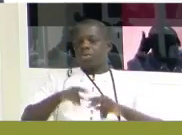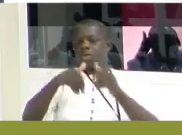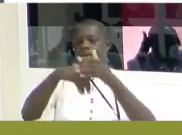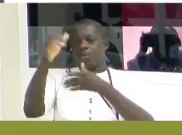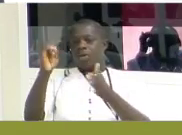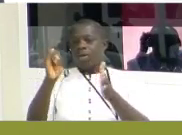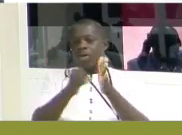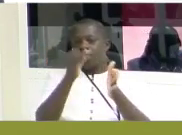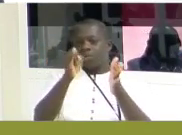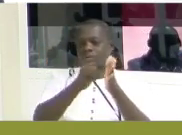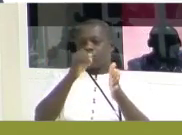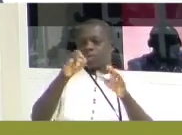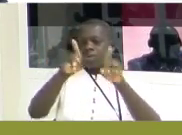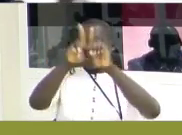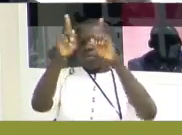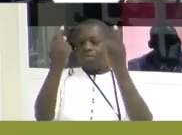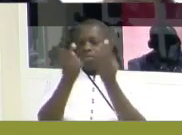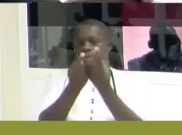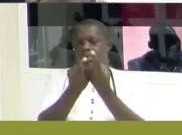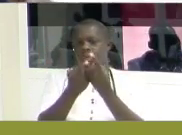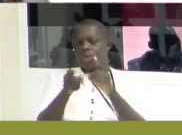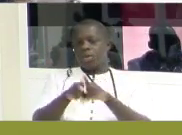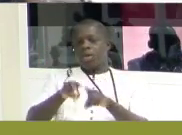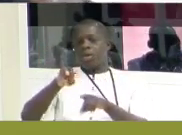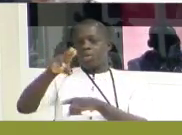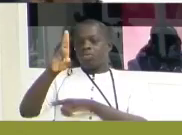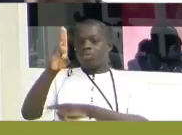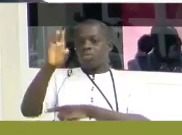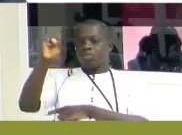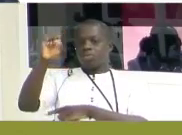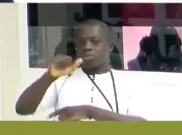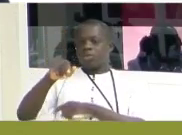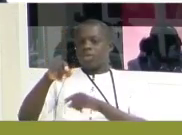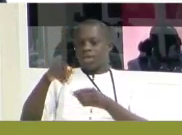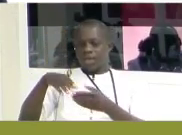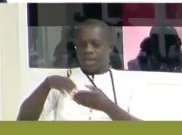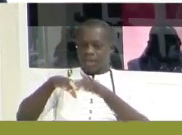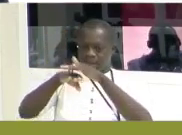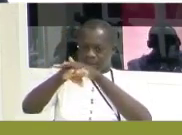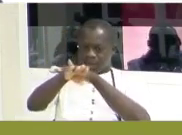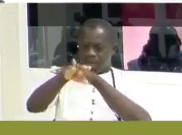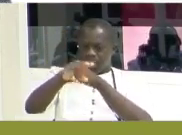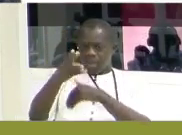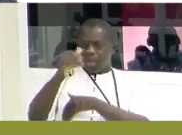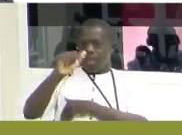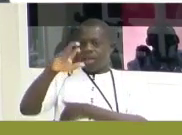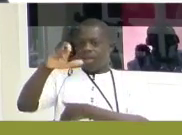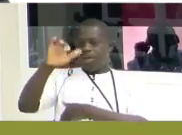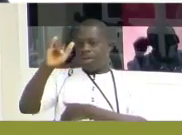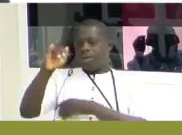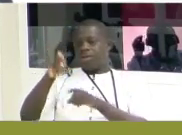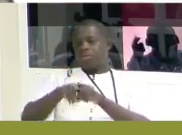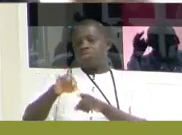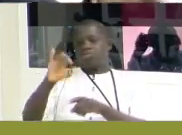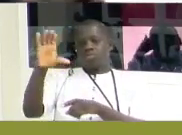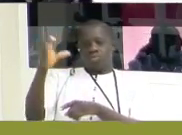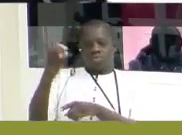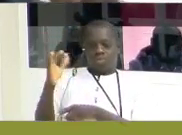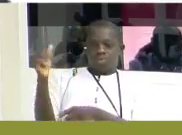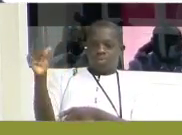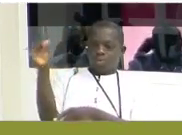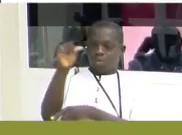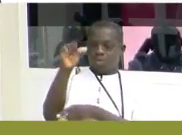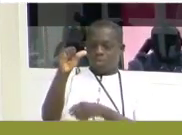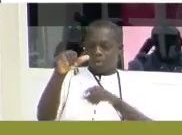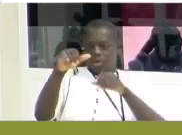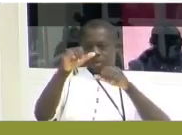investigation department. As Musa was entering, Harry Sambu, who was the DG at the time, was also coming from the other road, because you have different